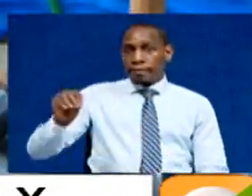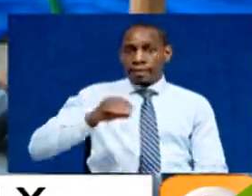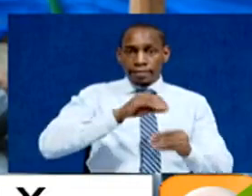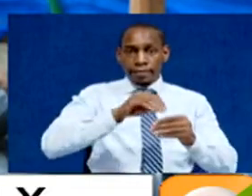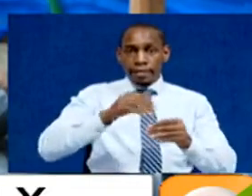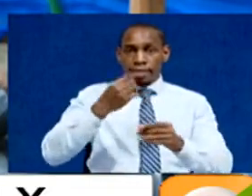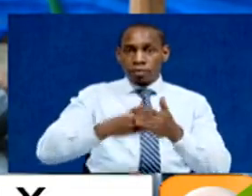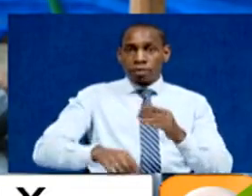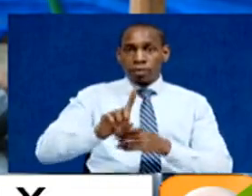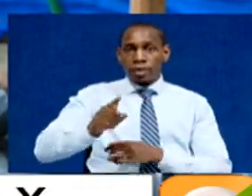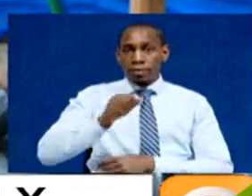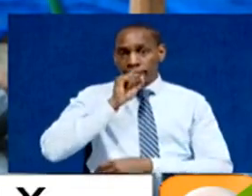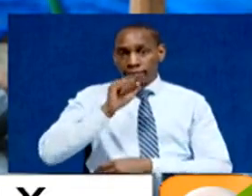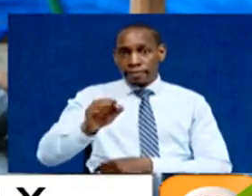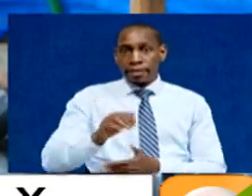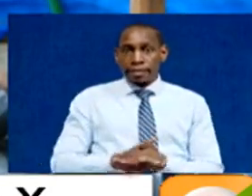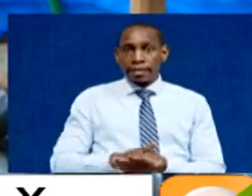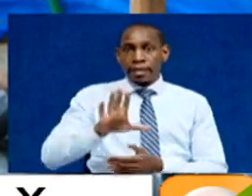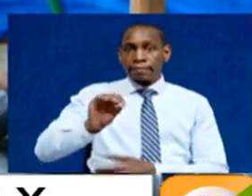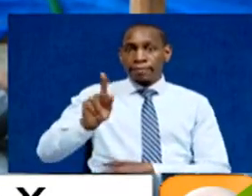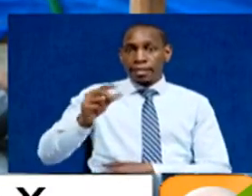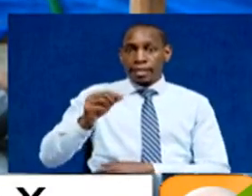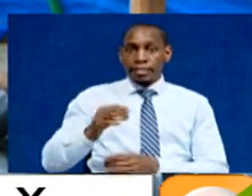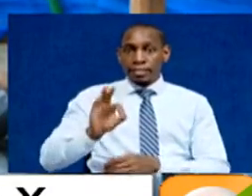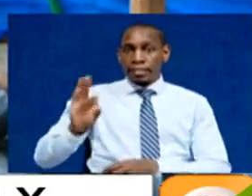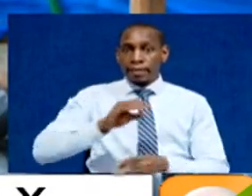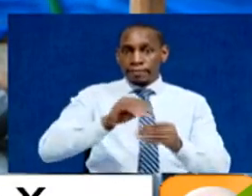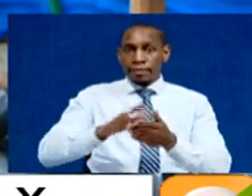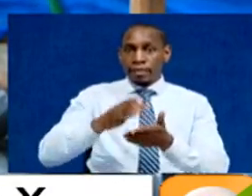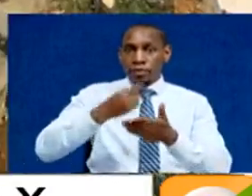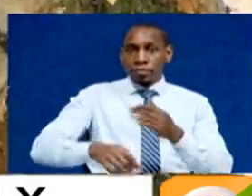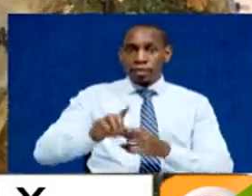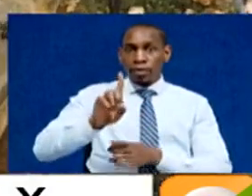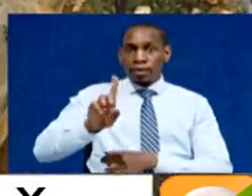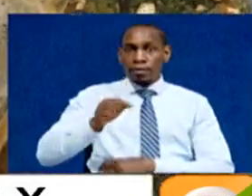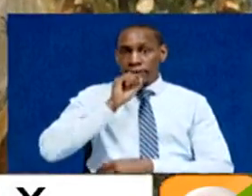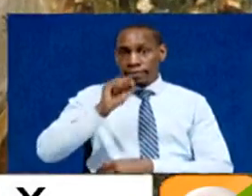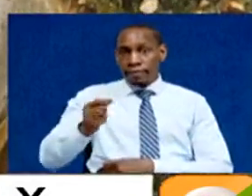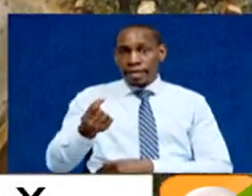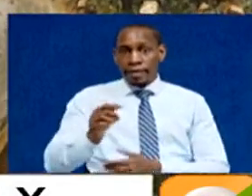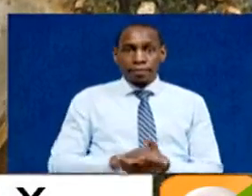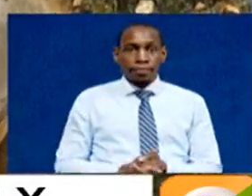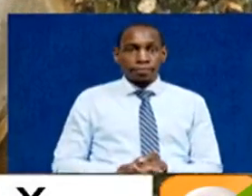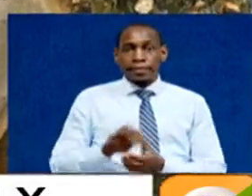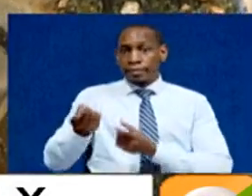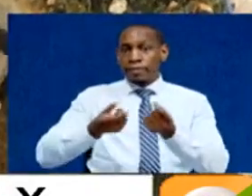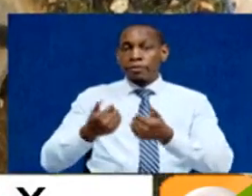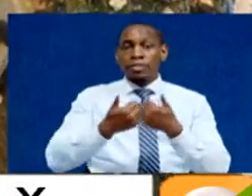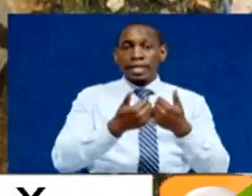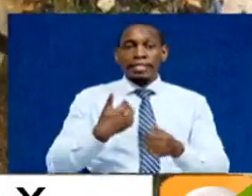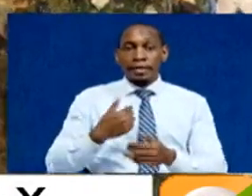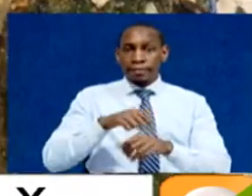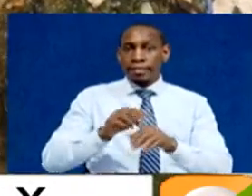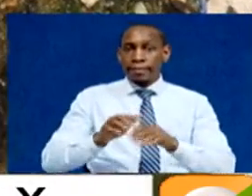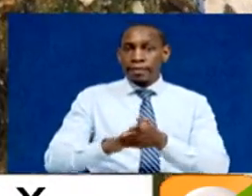goes for 1,500 shillings. A 50 kg bag of the fertilizer goes for 1,500 shillings. But there are a few challenges